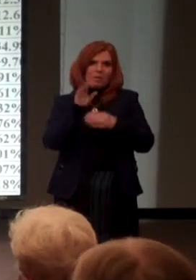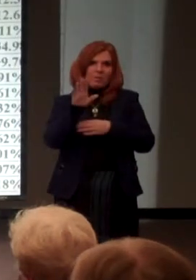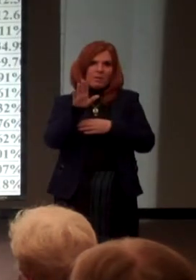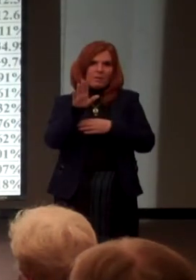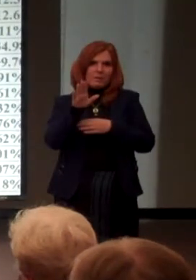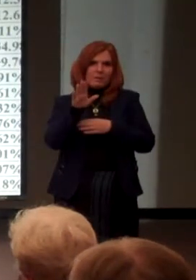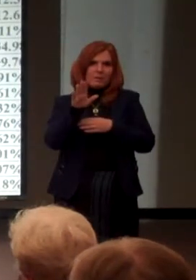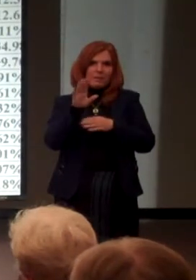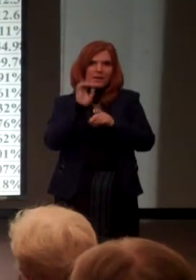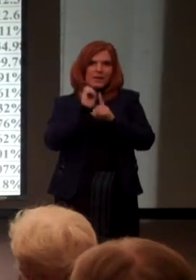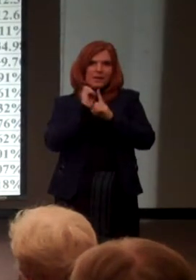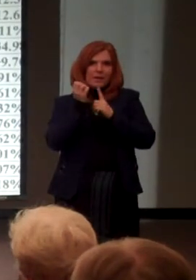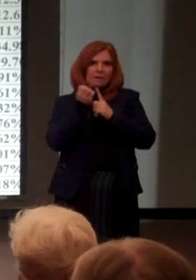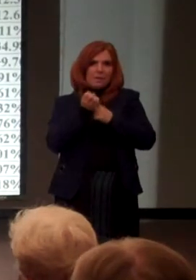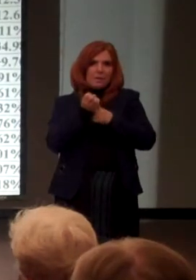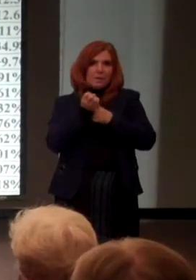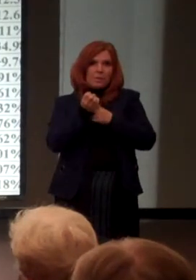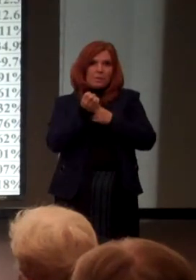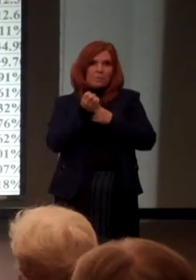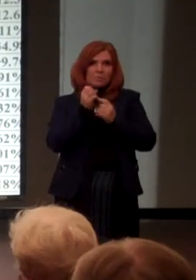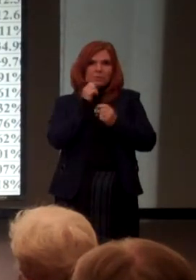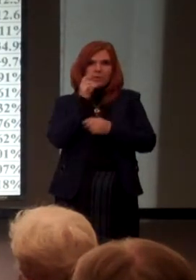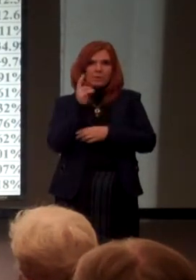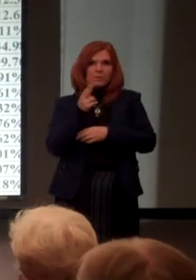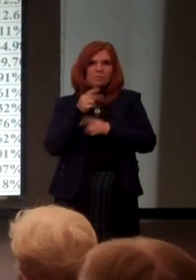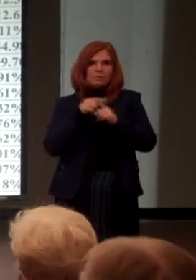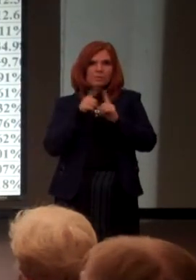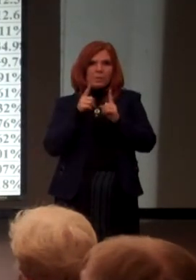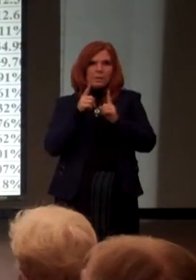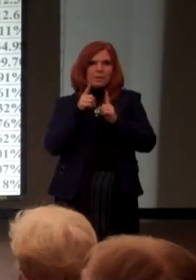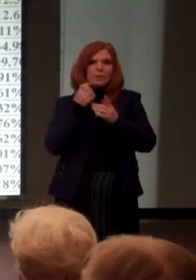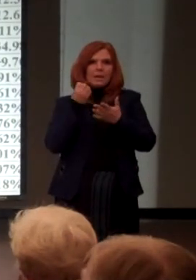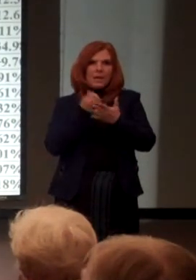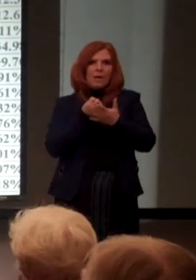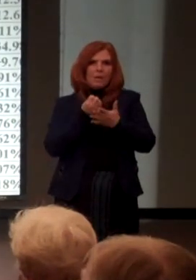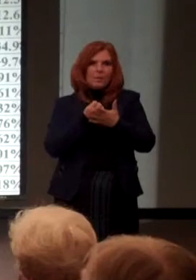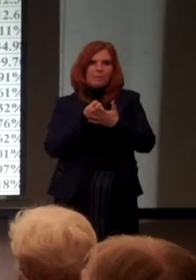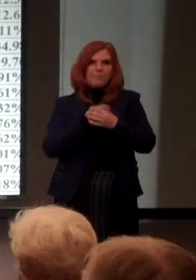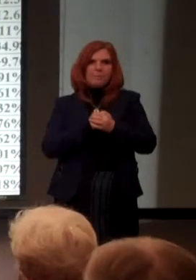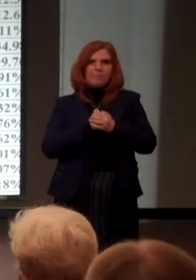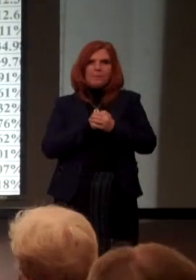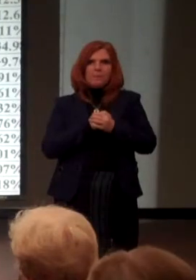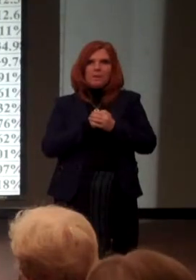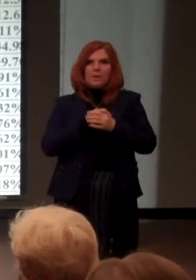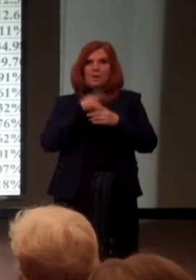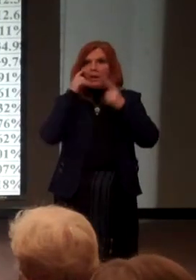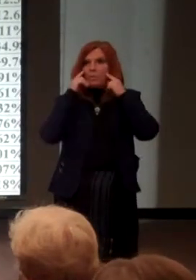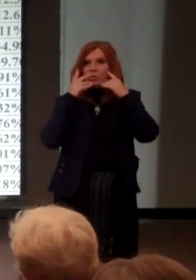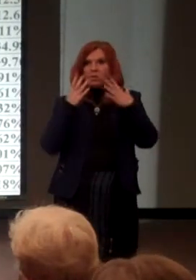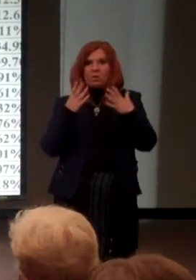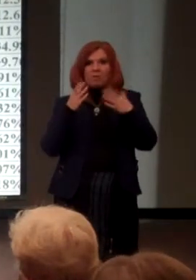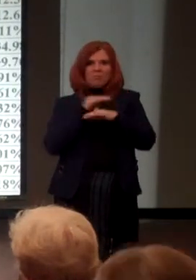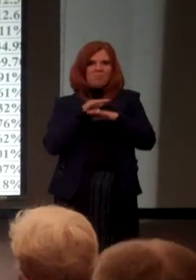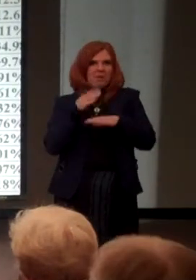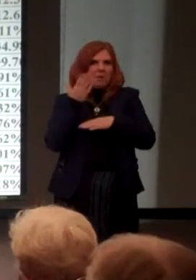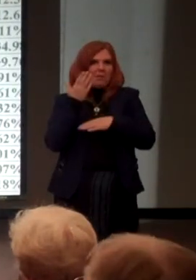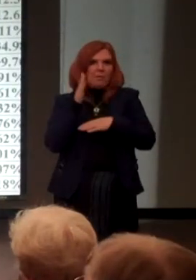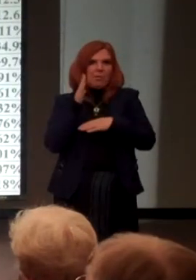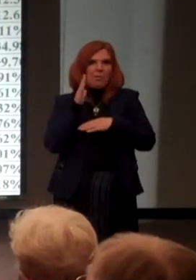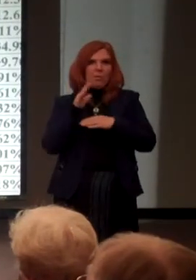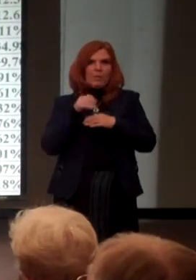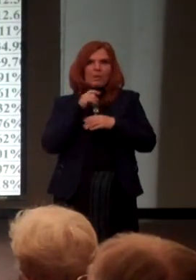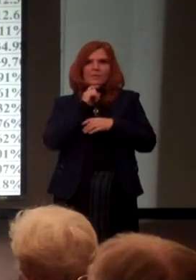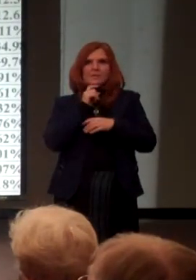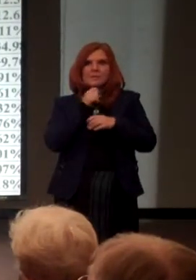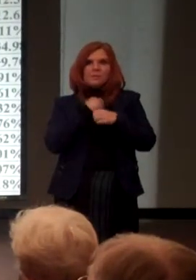their local environment, not only in terms of history, but in terms of the economy. I was shocked they didn't know the basics of how